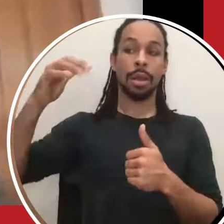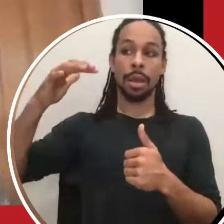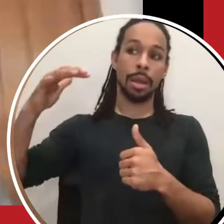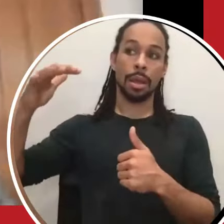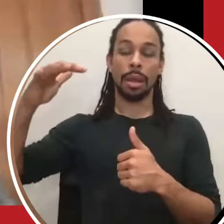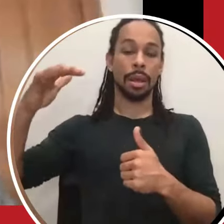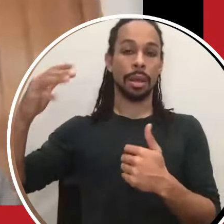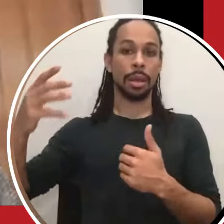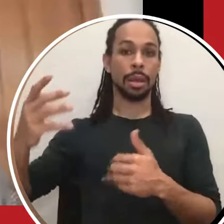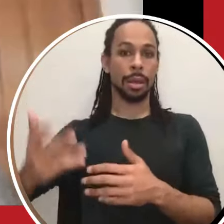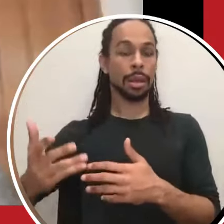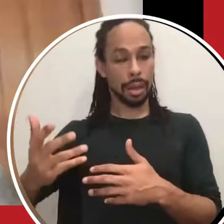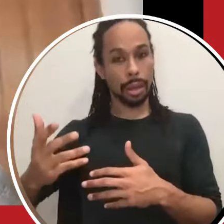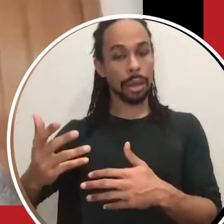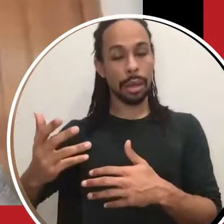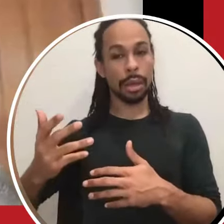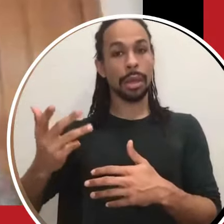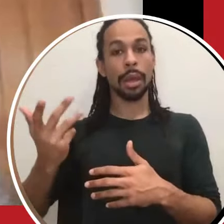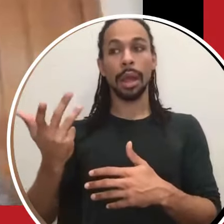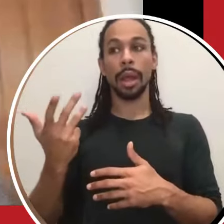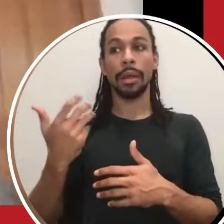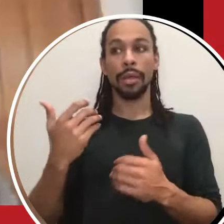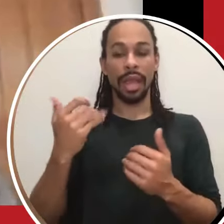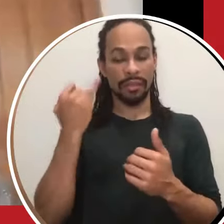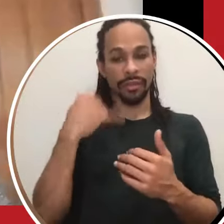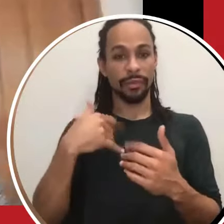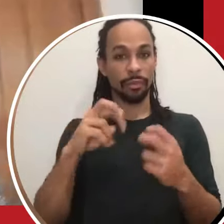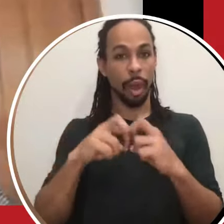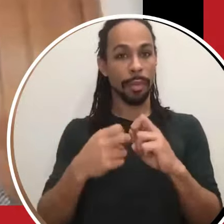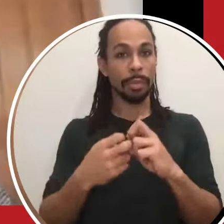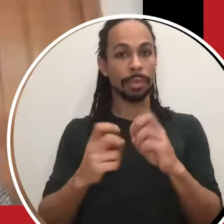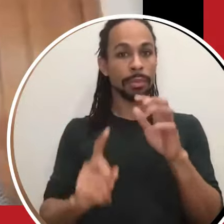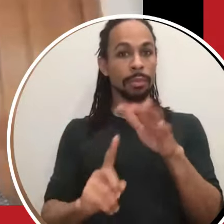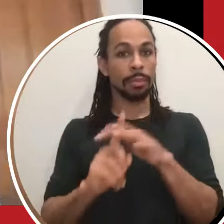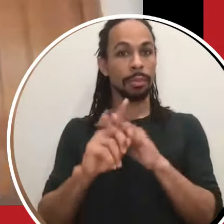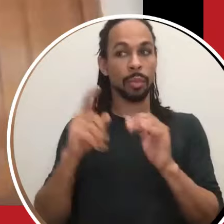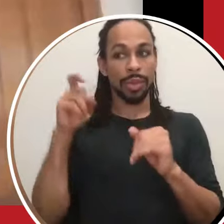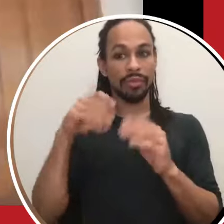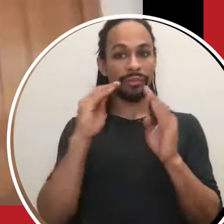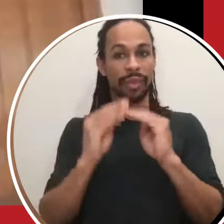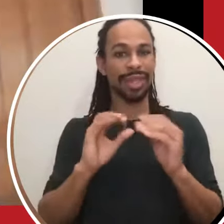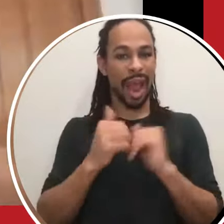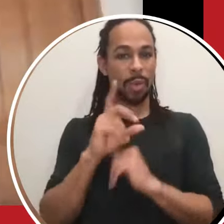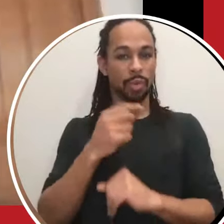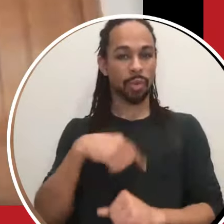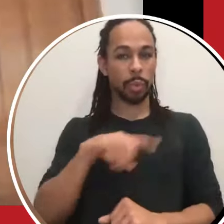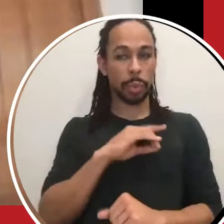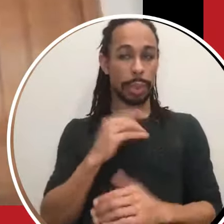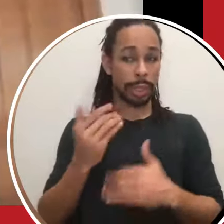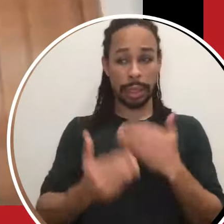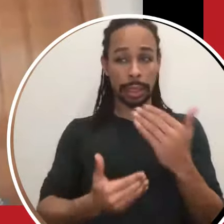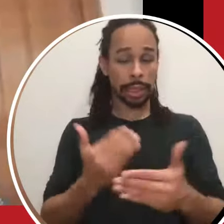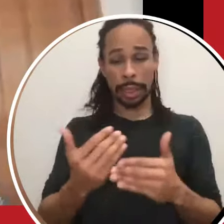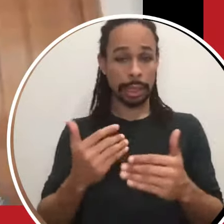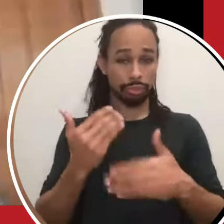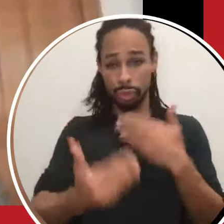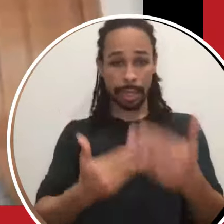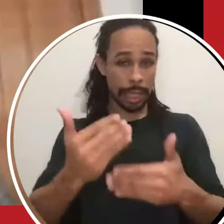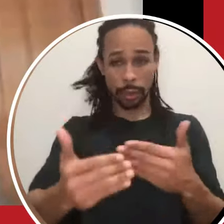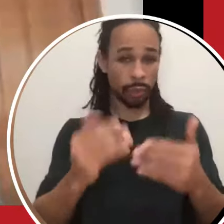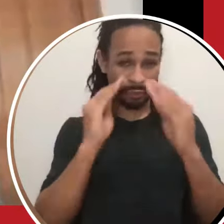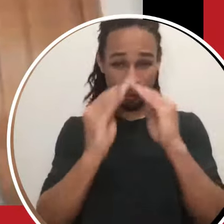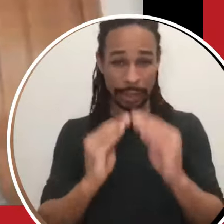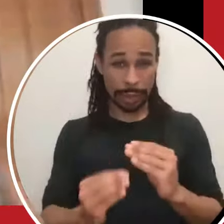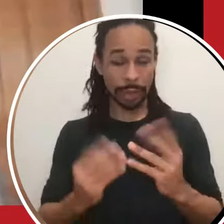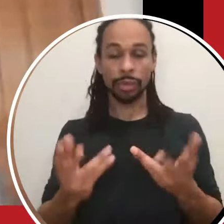issue that we have that needs fixed, how do we go about fixing that? You know, of course, during the